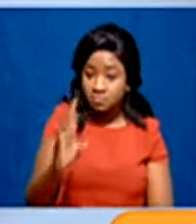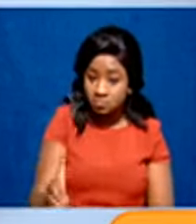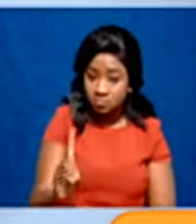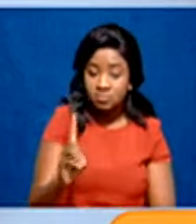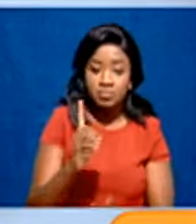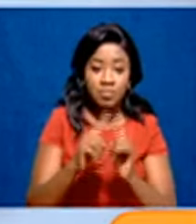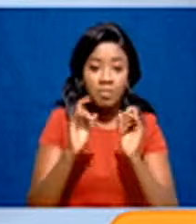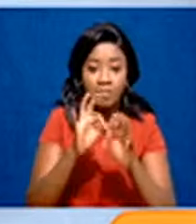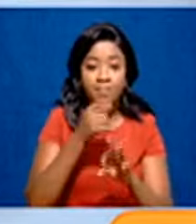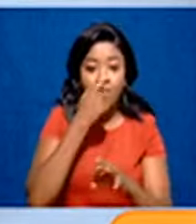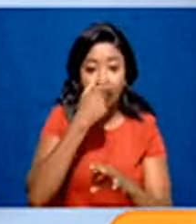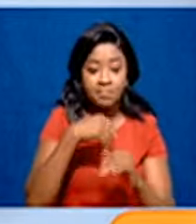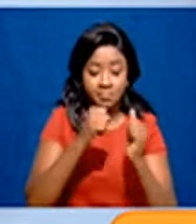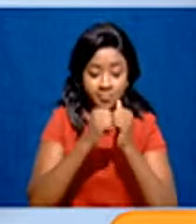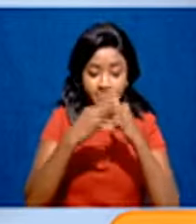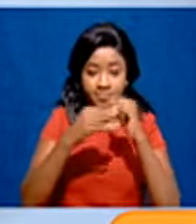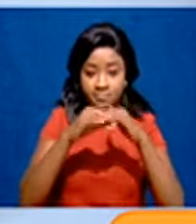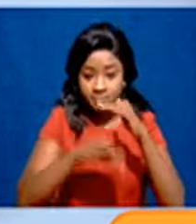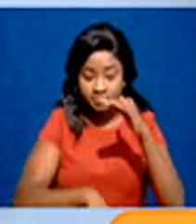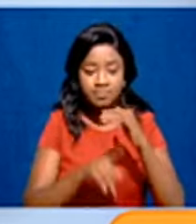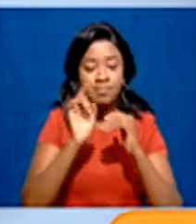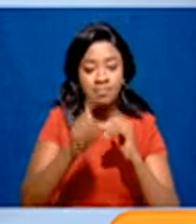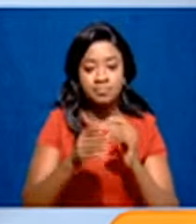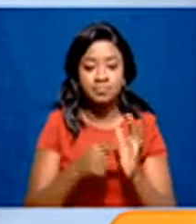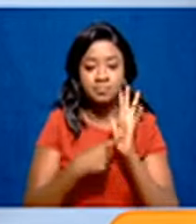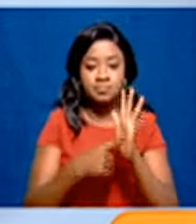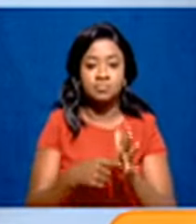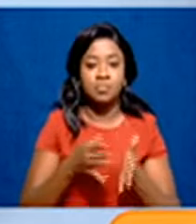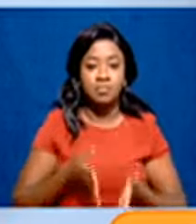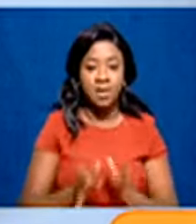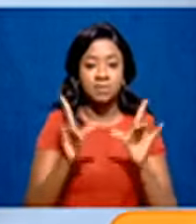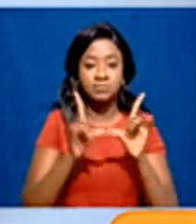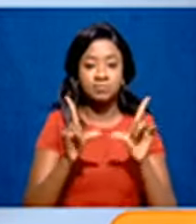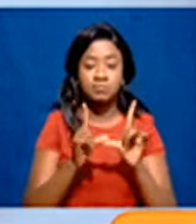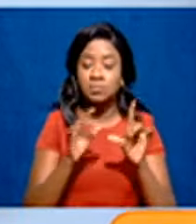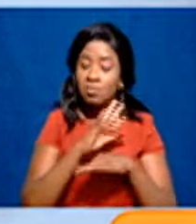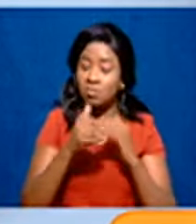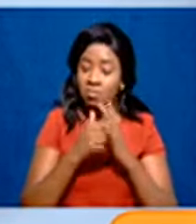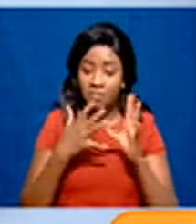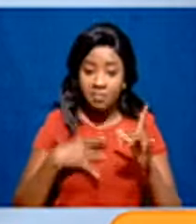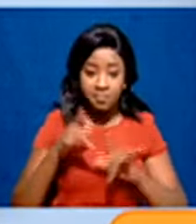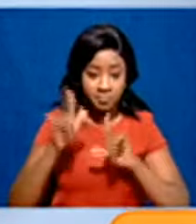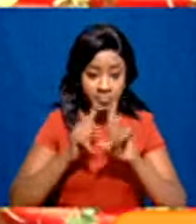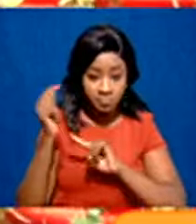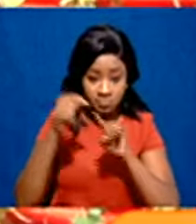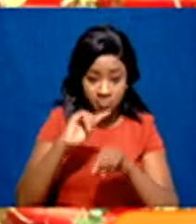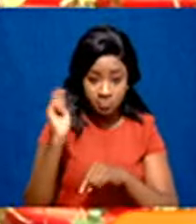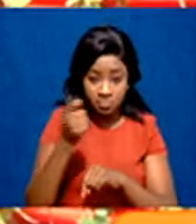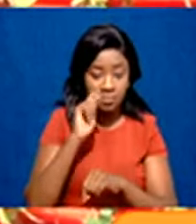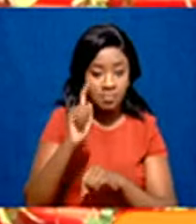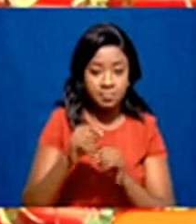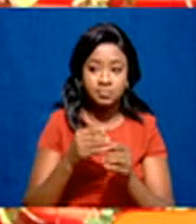those below 18 years will produce birth certificates. All persons travelling to Kenya will be required to pay